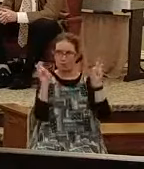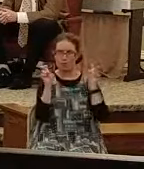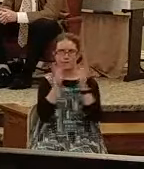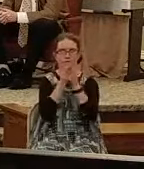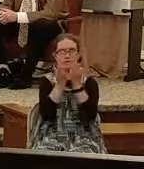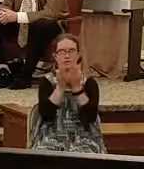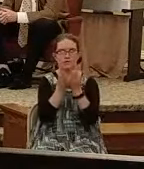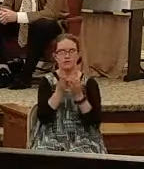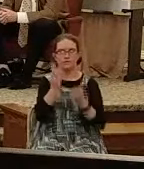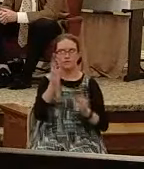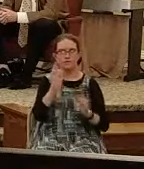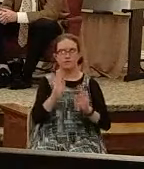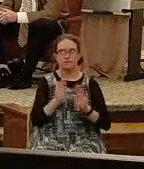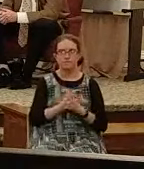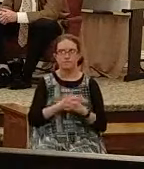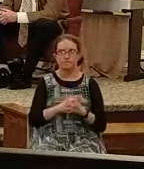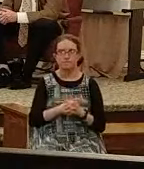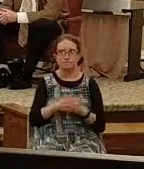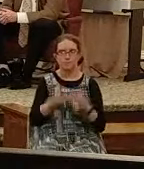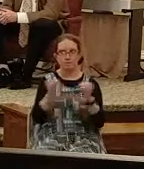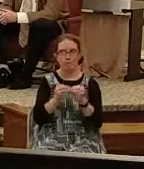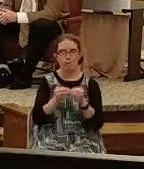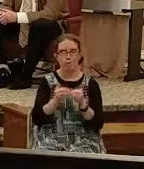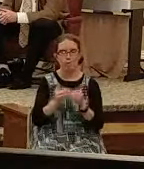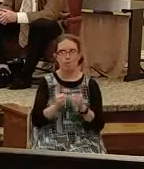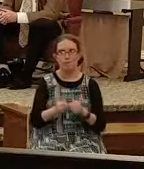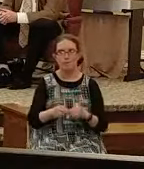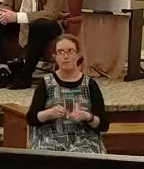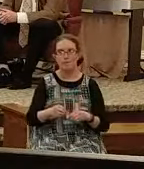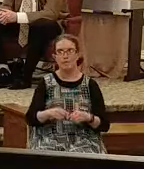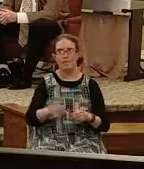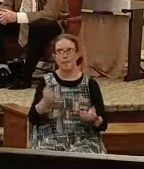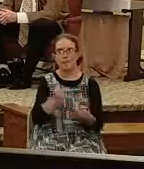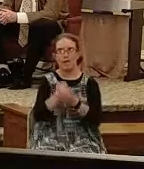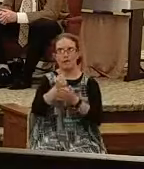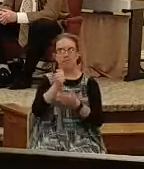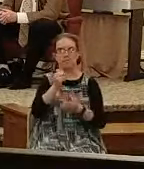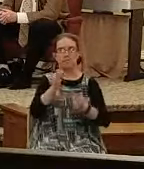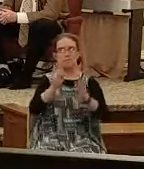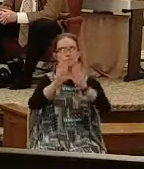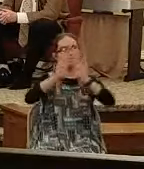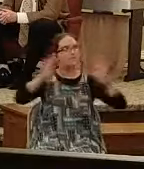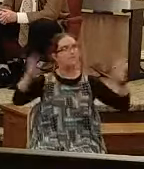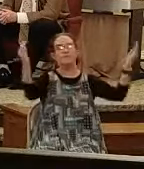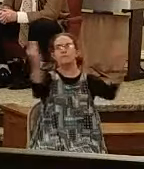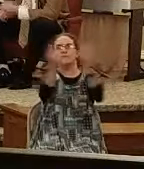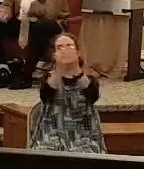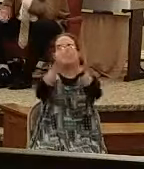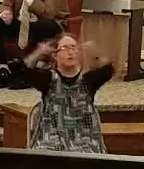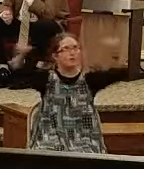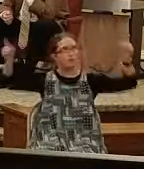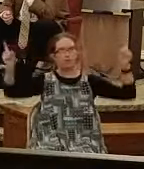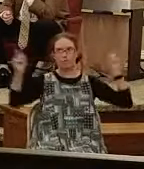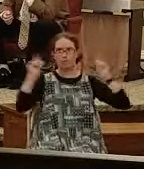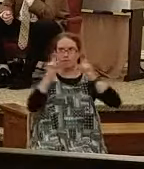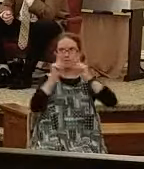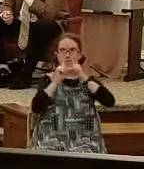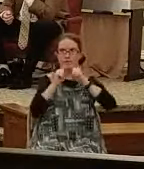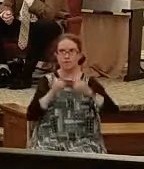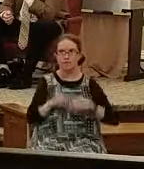scripture. You're resisting him. And the more you resist him, the more you help build up that wall around you.